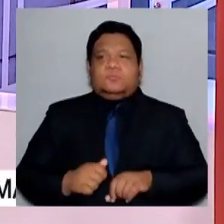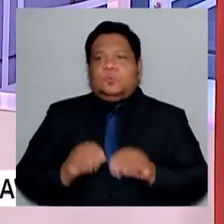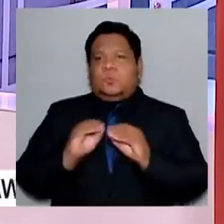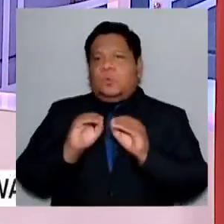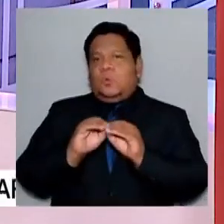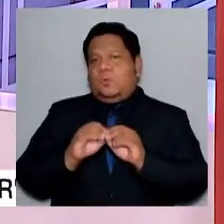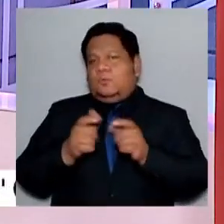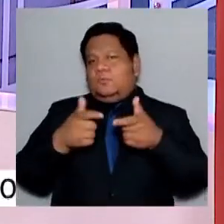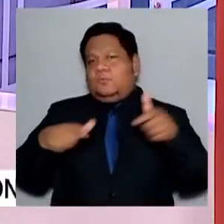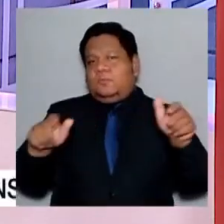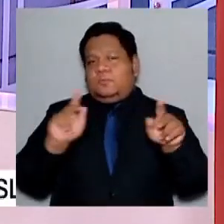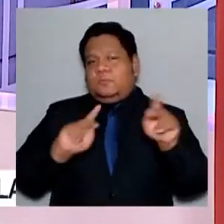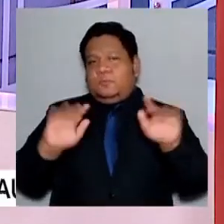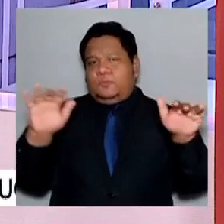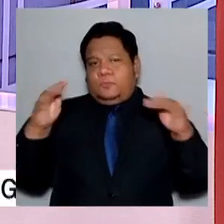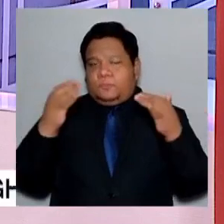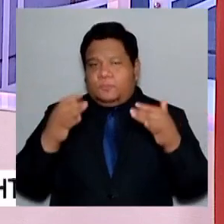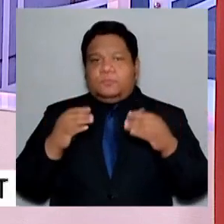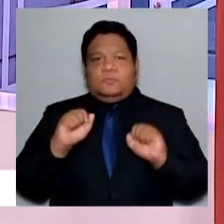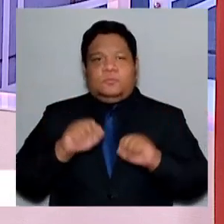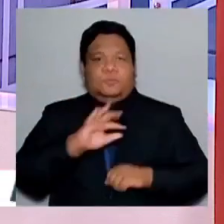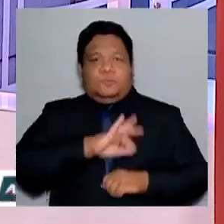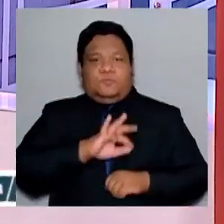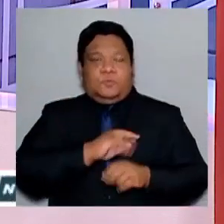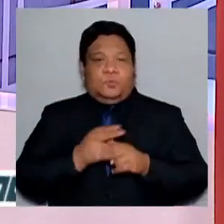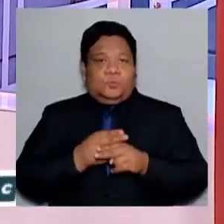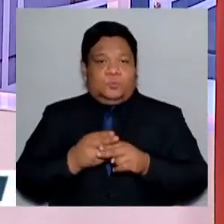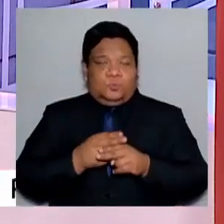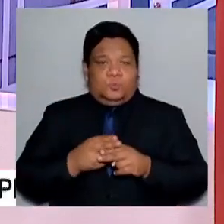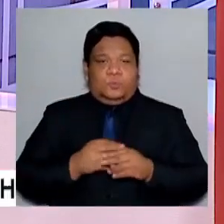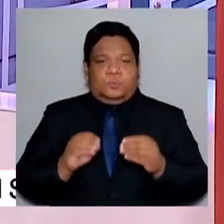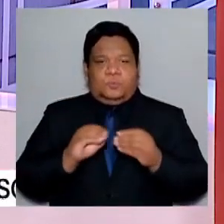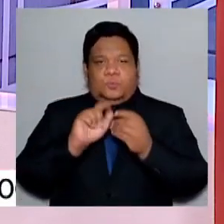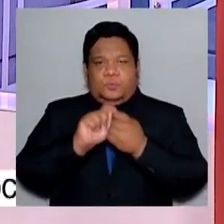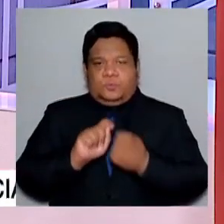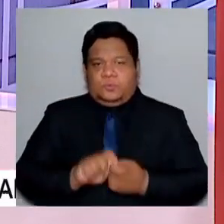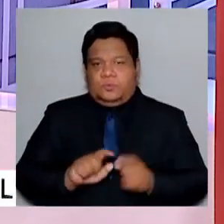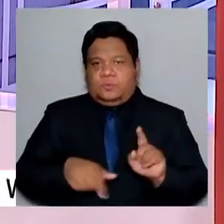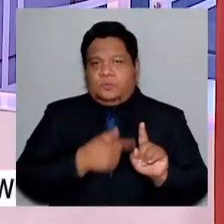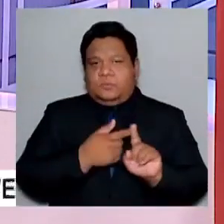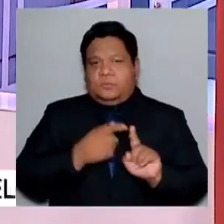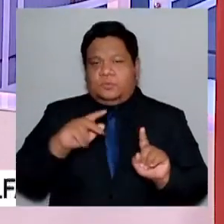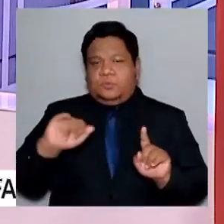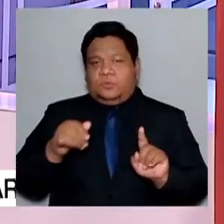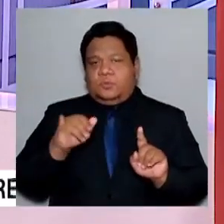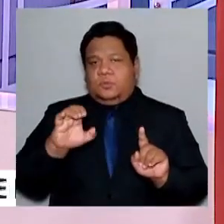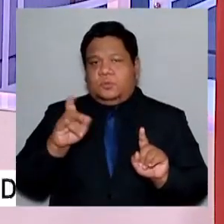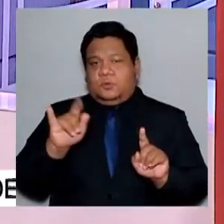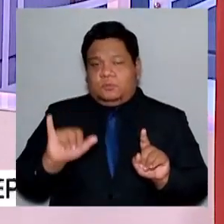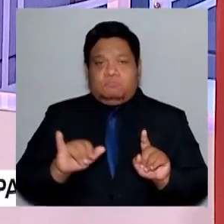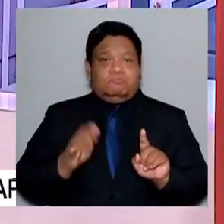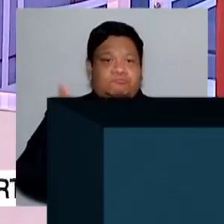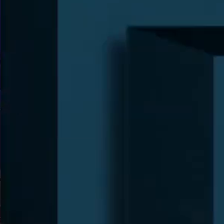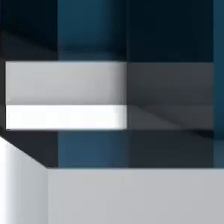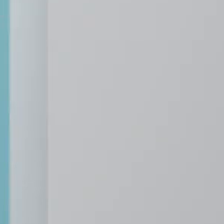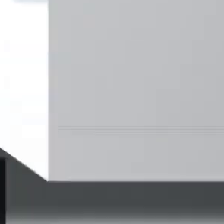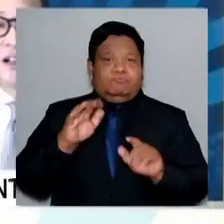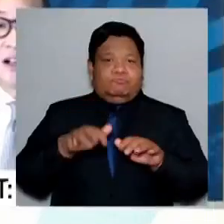return to profitability soon. Jackie Pascual has more on ABS-CBN's annual stockholders meeting.